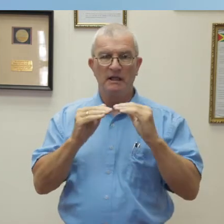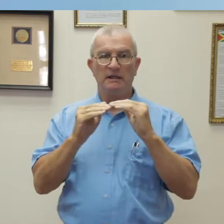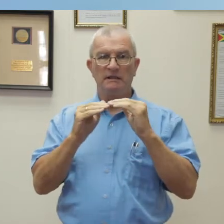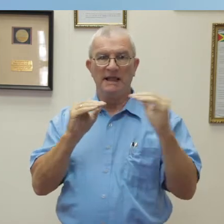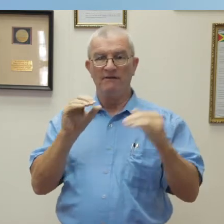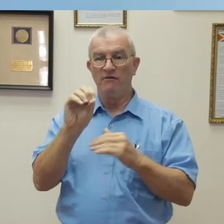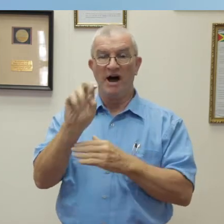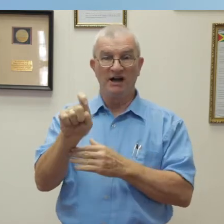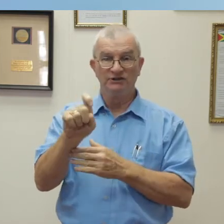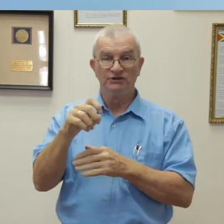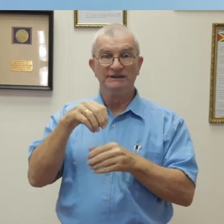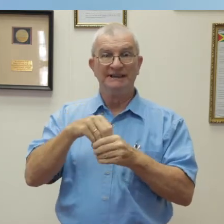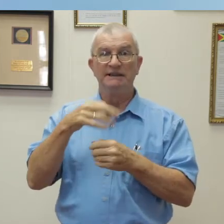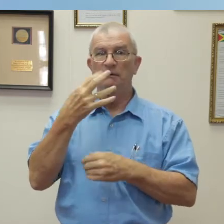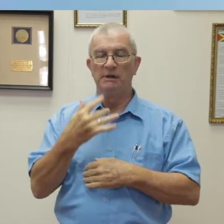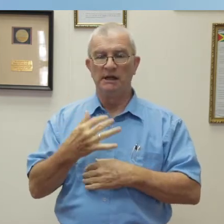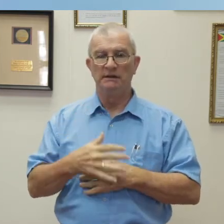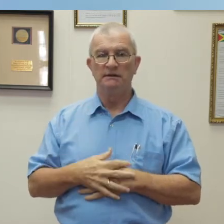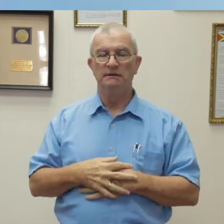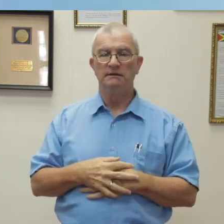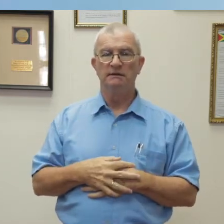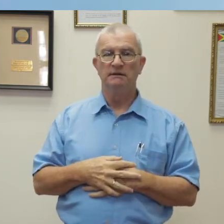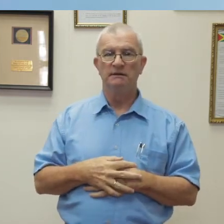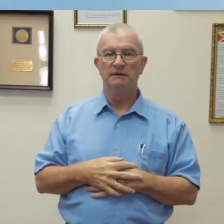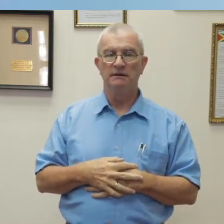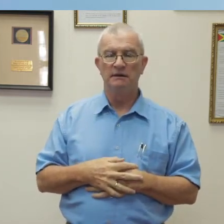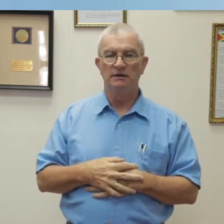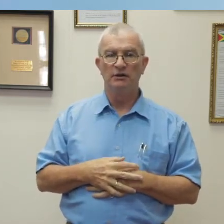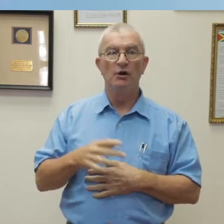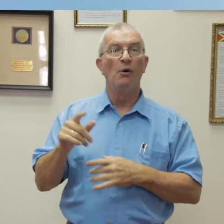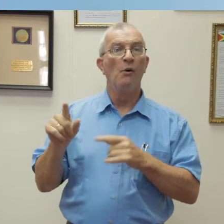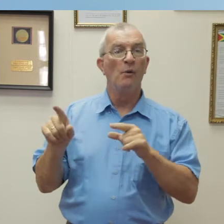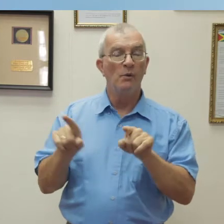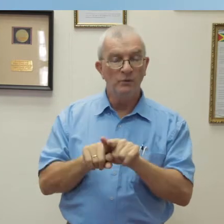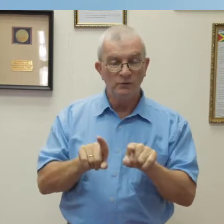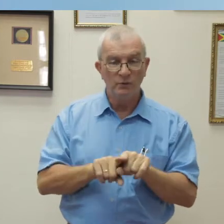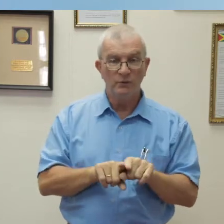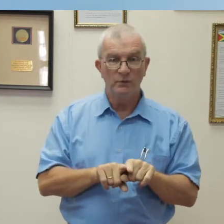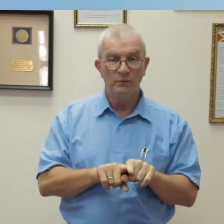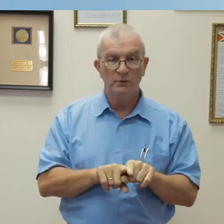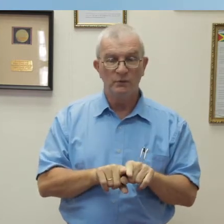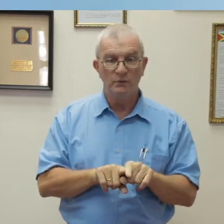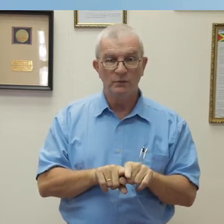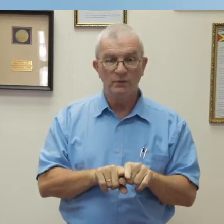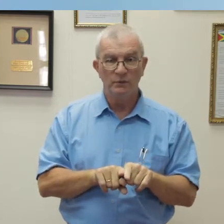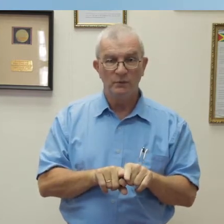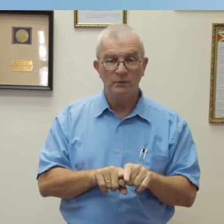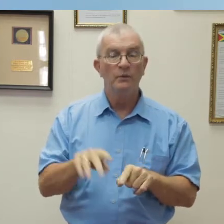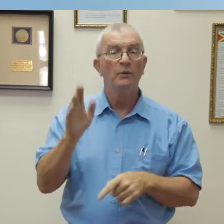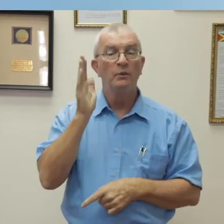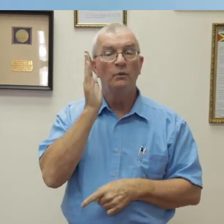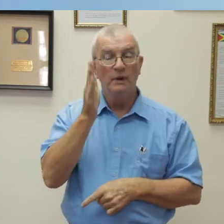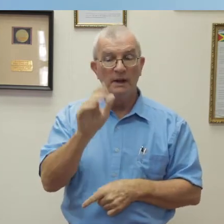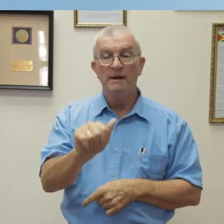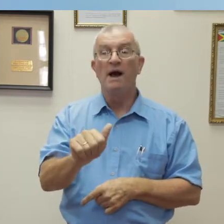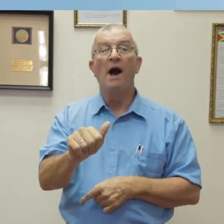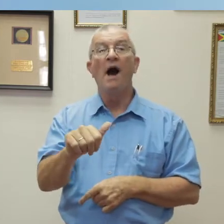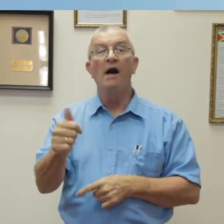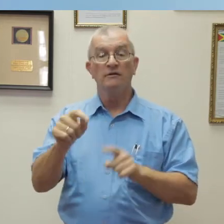blood. In addition, there will be other tests that have to be taken